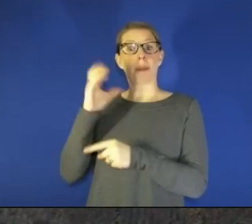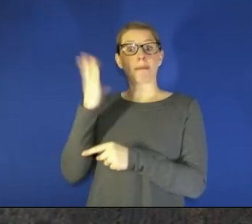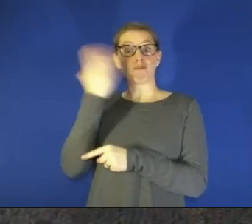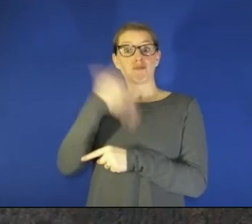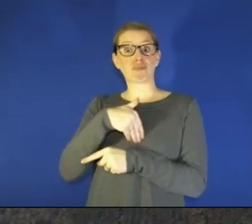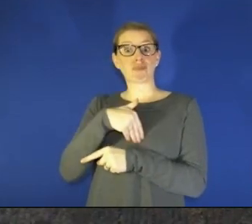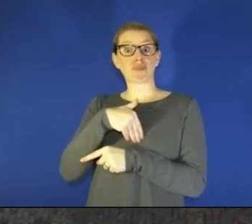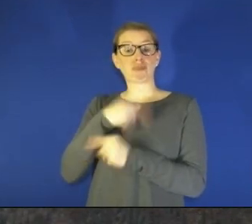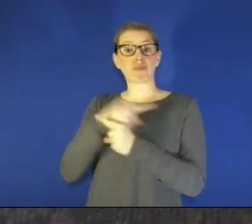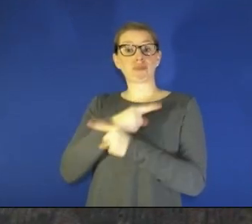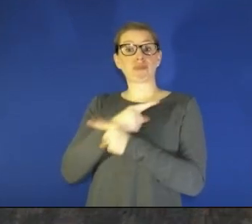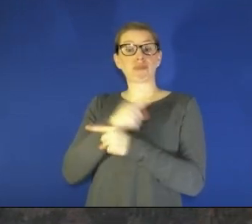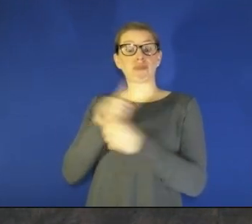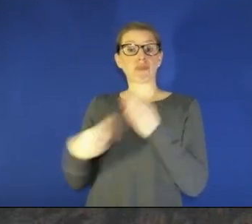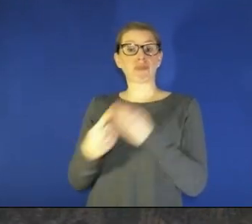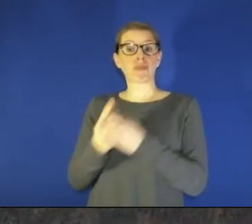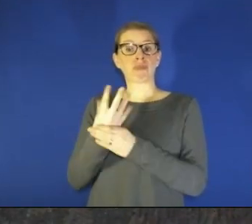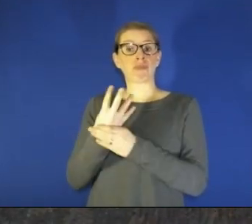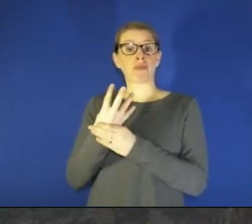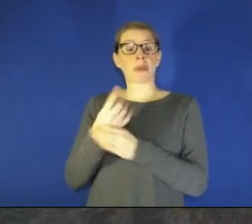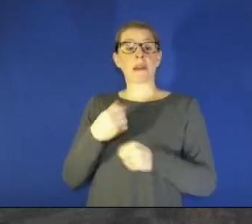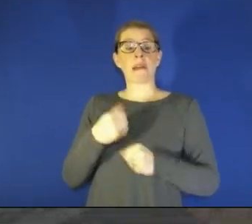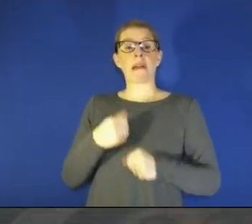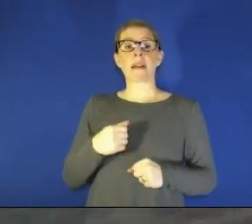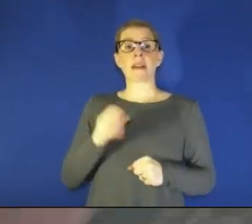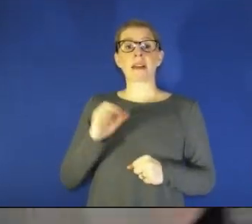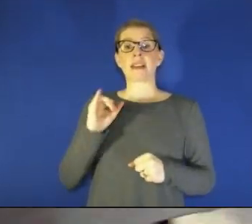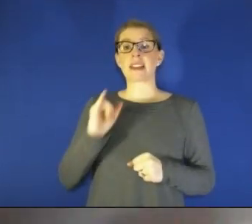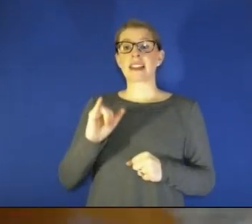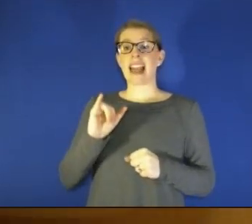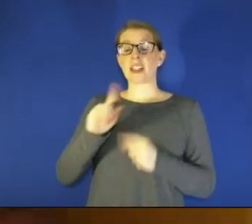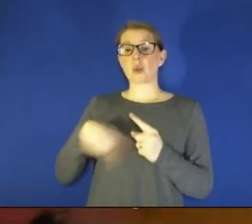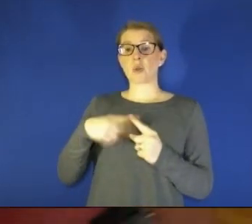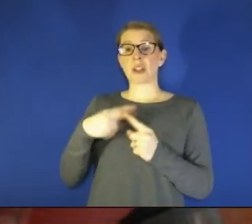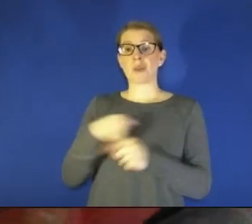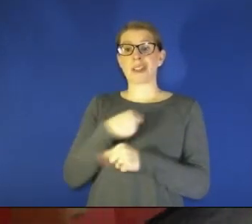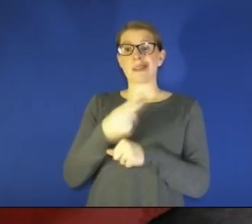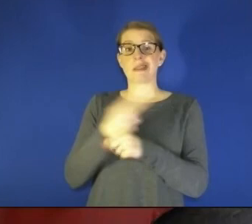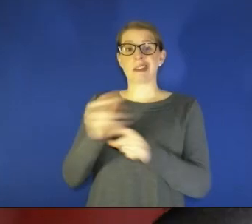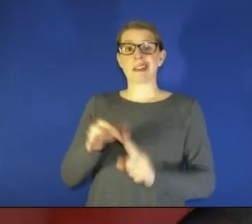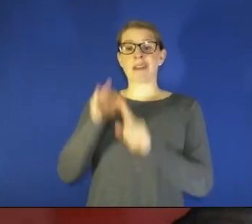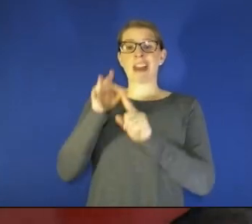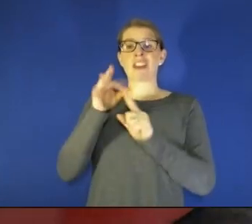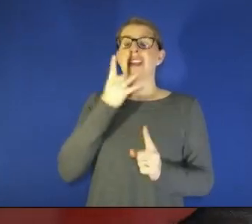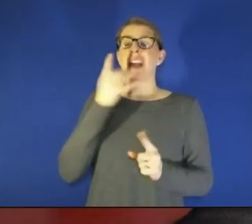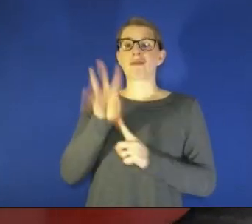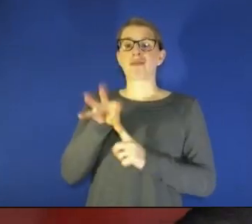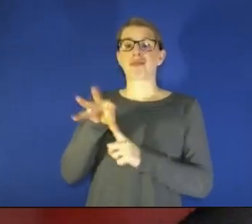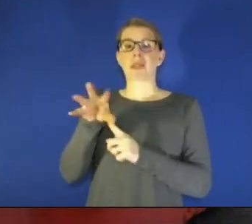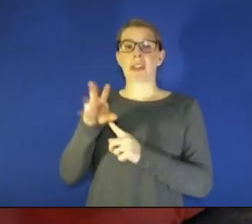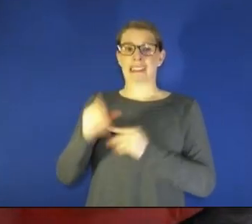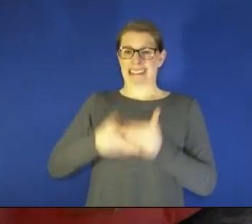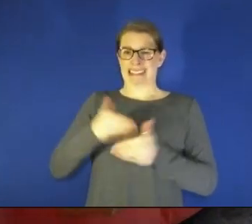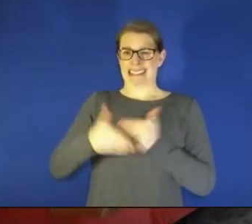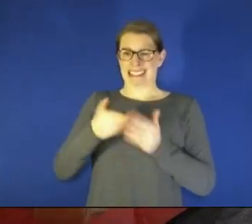colonoscopy. And that's where we use the special light. Now, Dr. Bansel, we're going to go further into the colon, but I want to